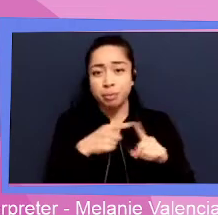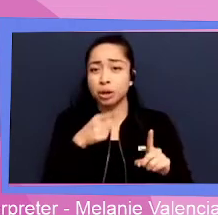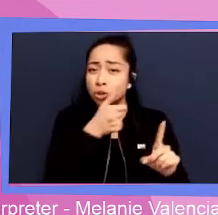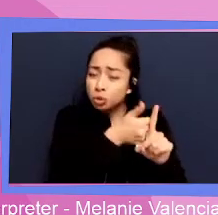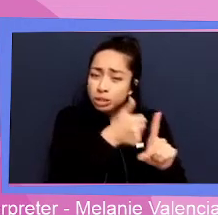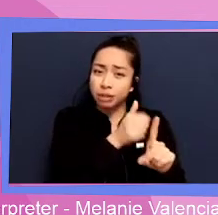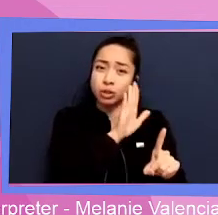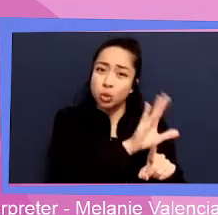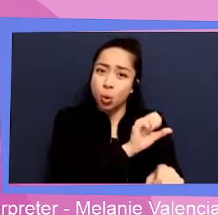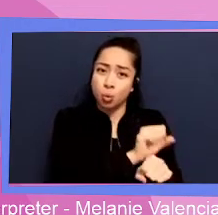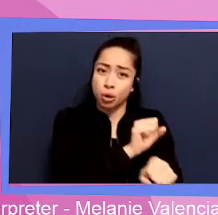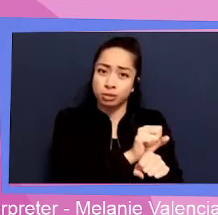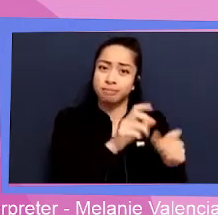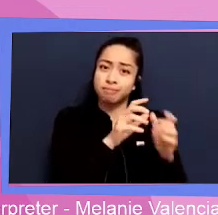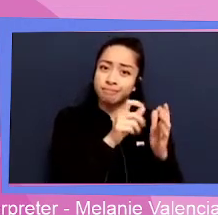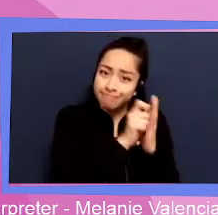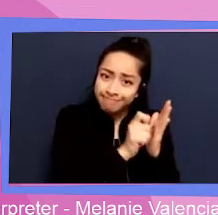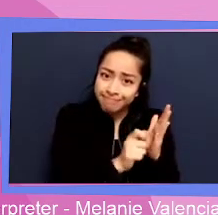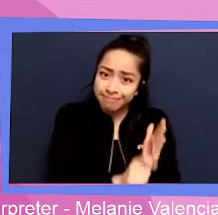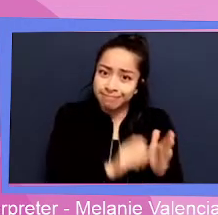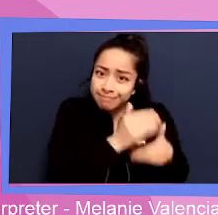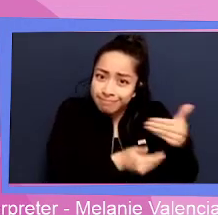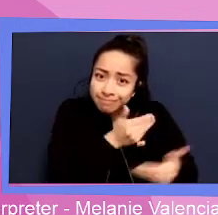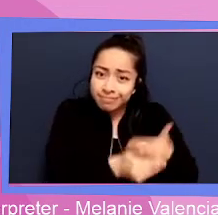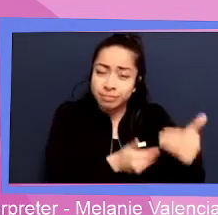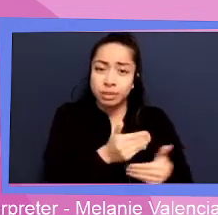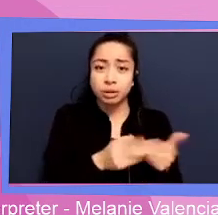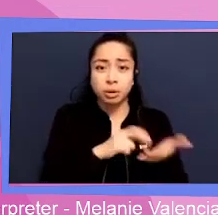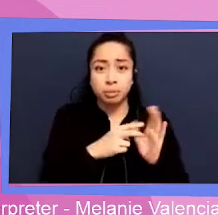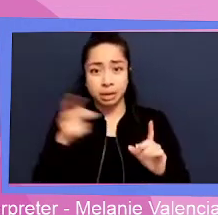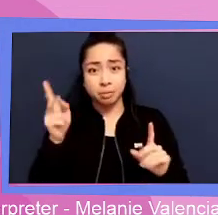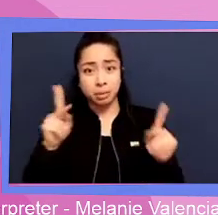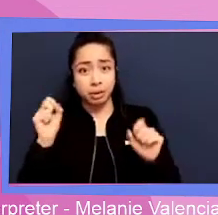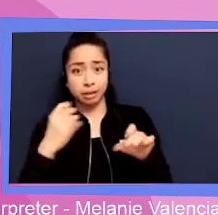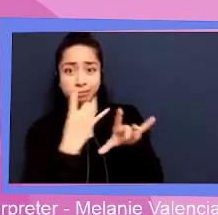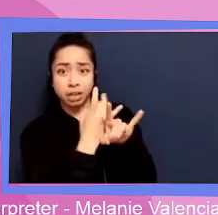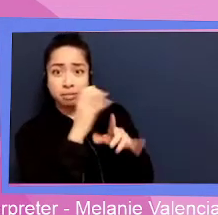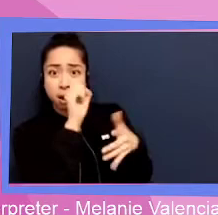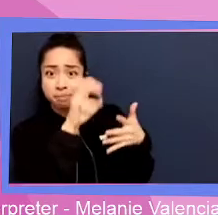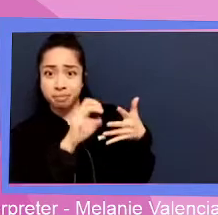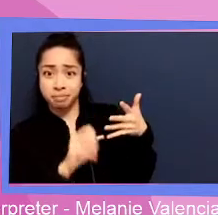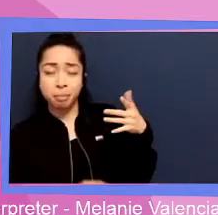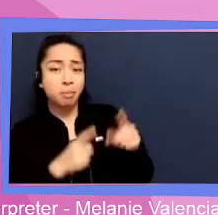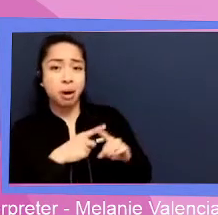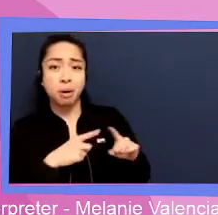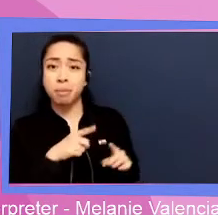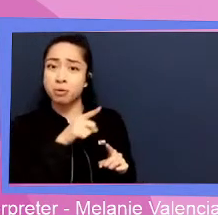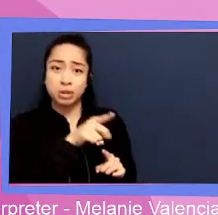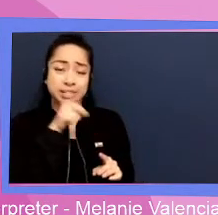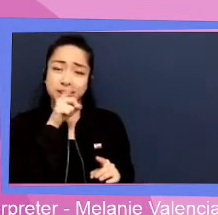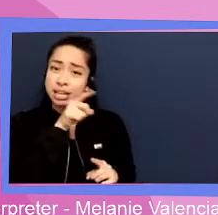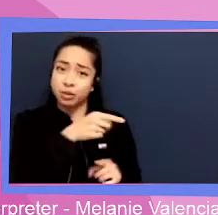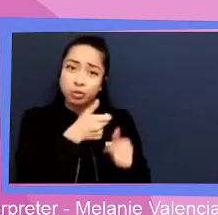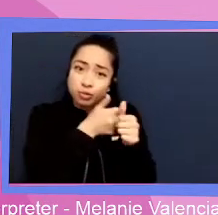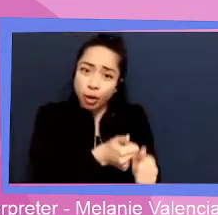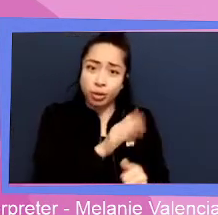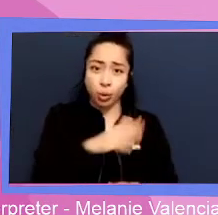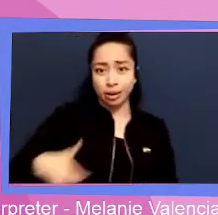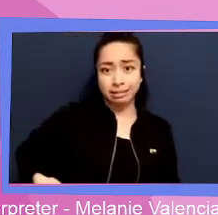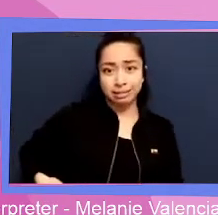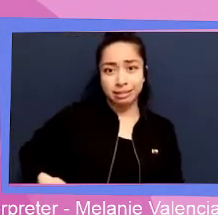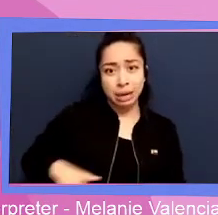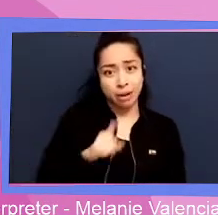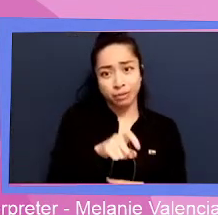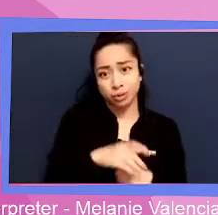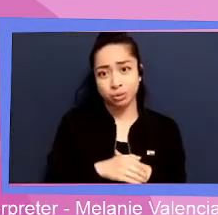advice, people can come to you and you can take in criticism, but at the end of the day, you have to go with your gut. And your